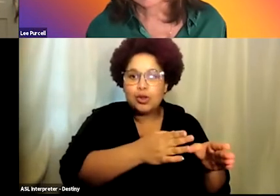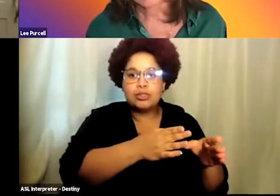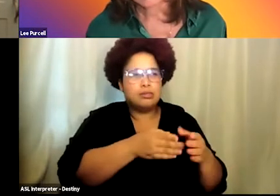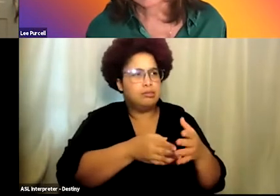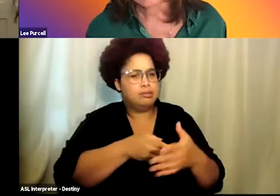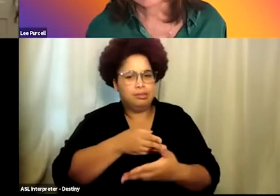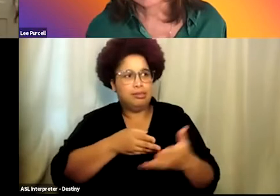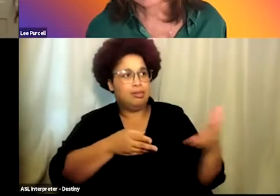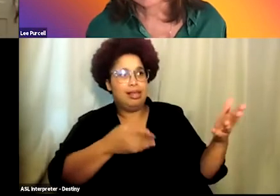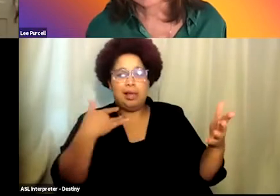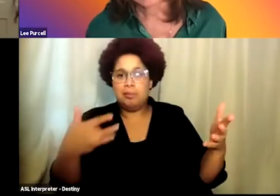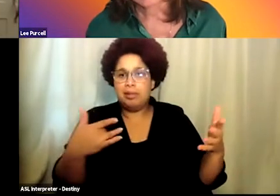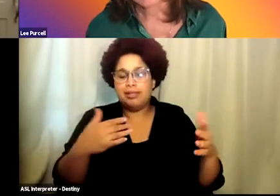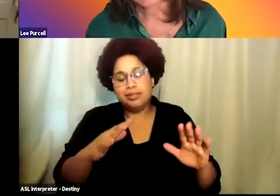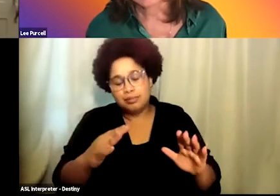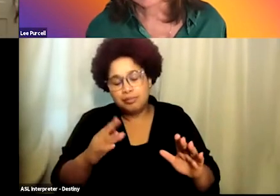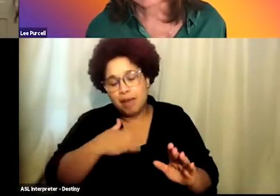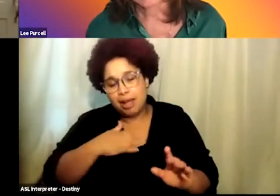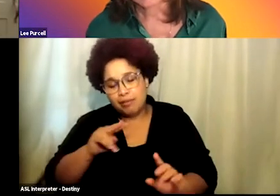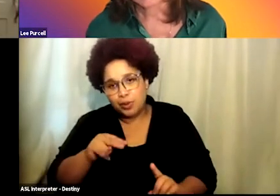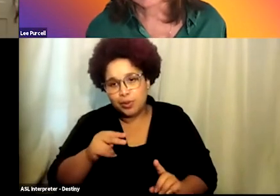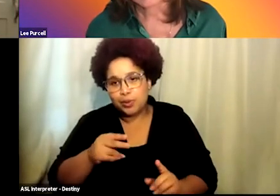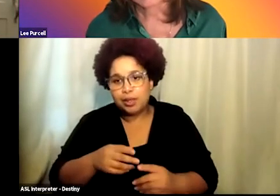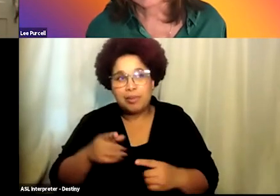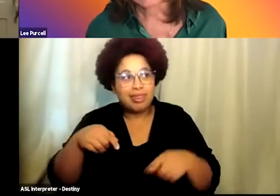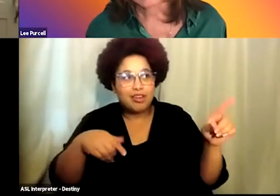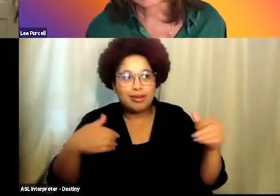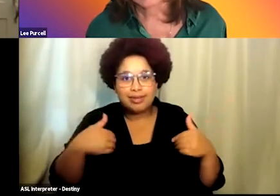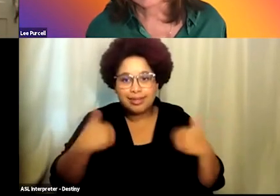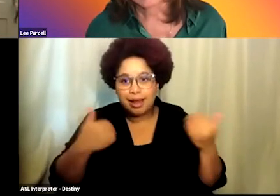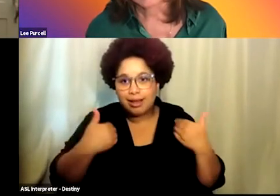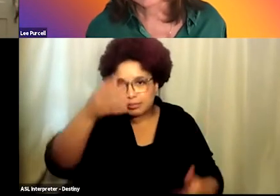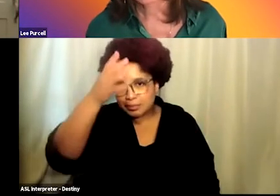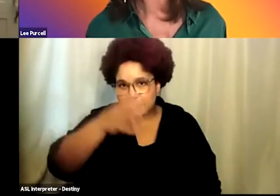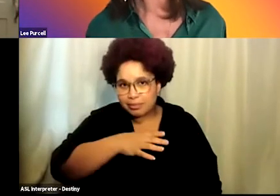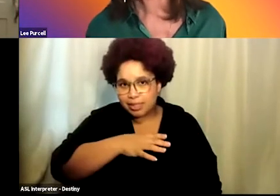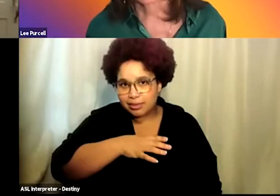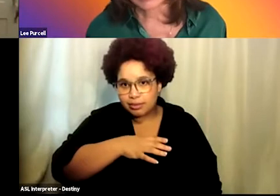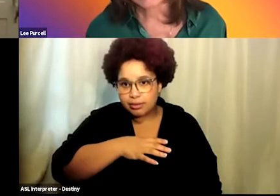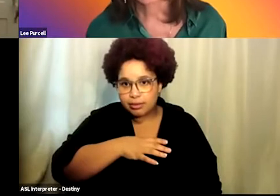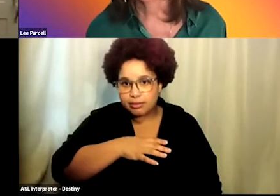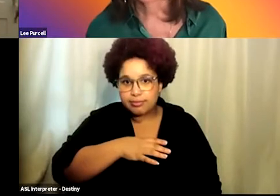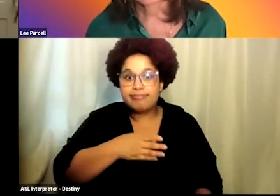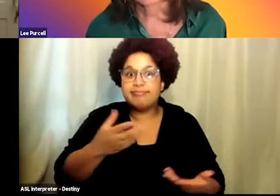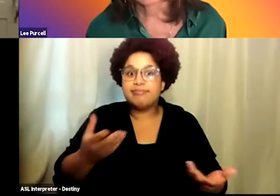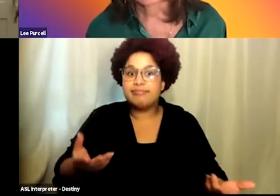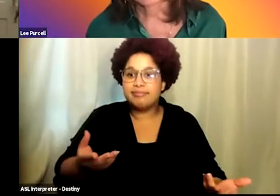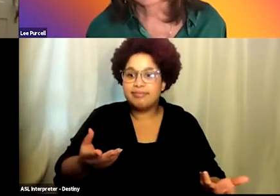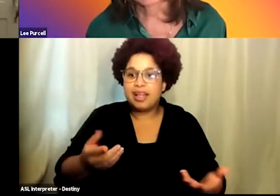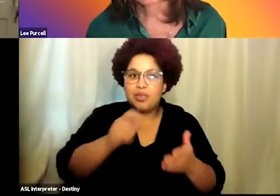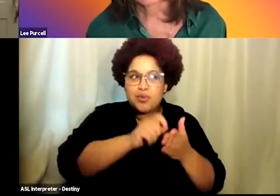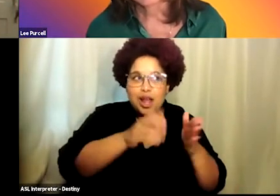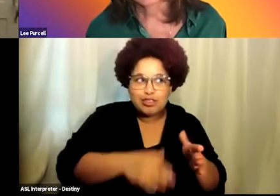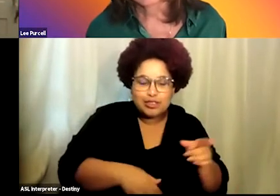in my perception, correct me if I'm wrong, are young men. And they're the ones who are the